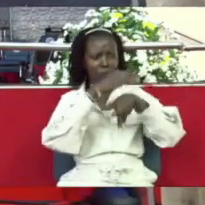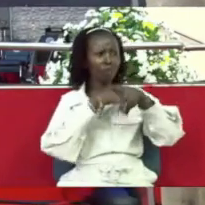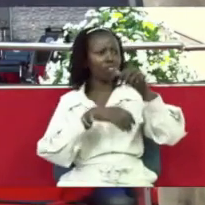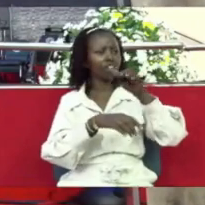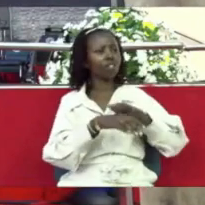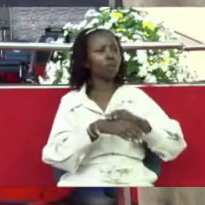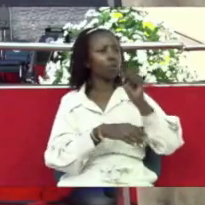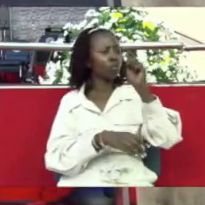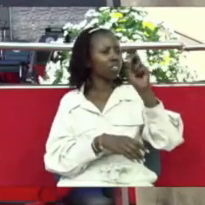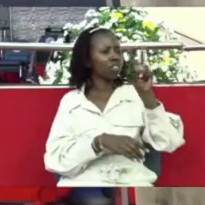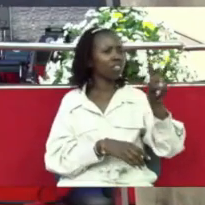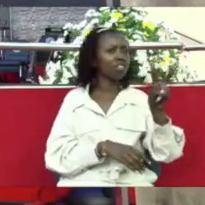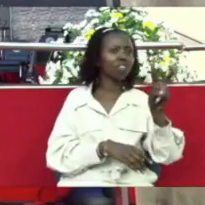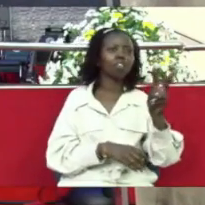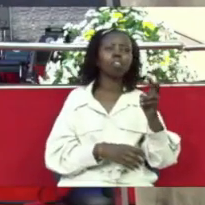or the visiting preacher